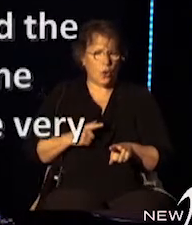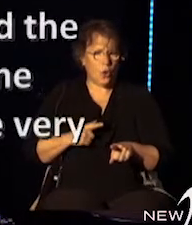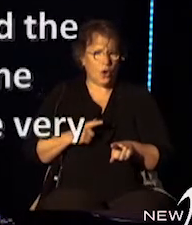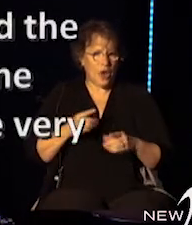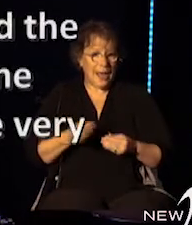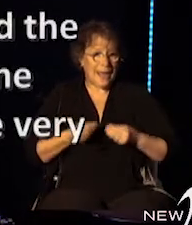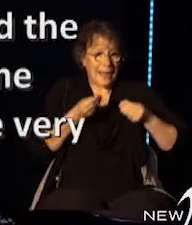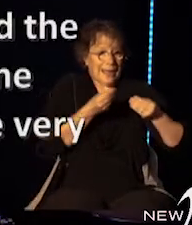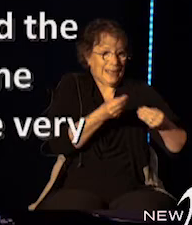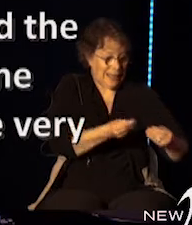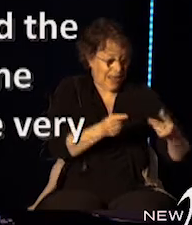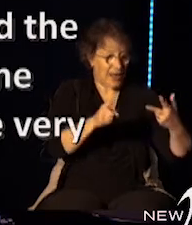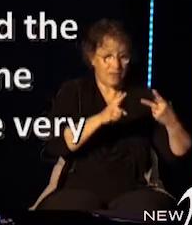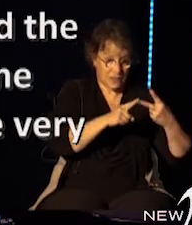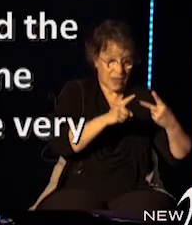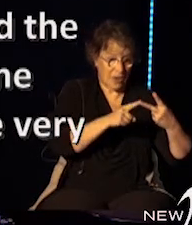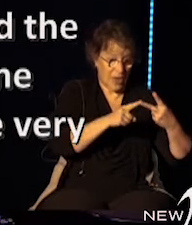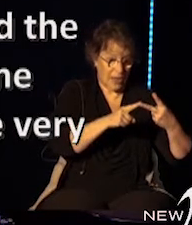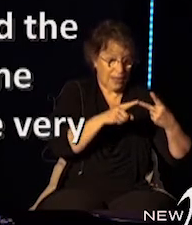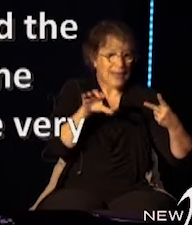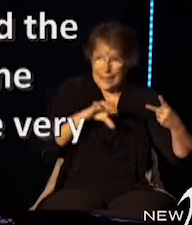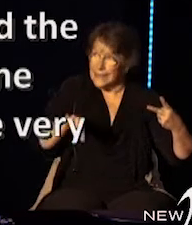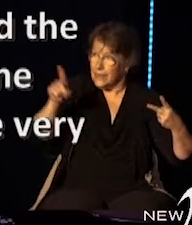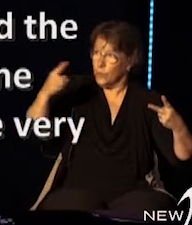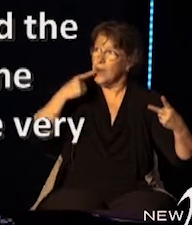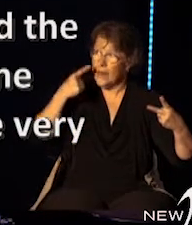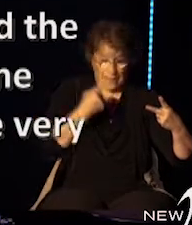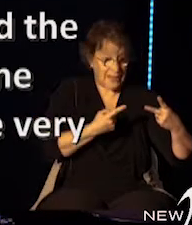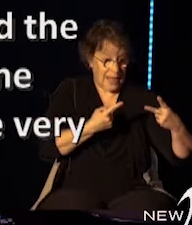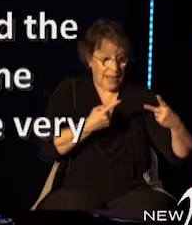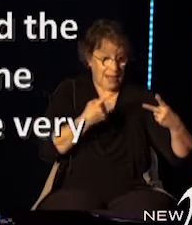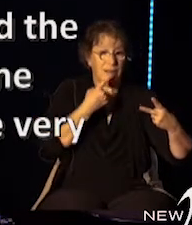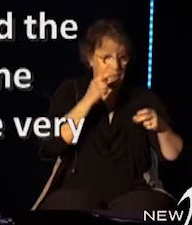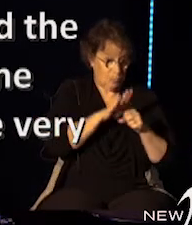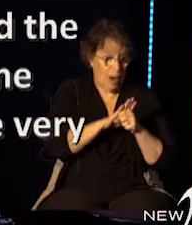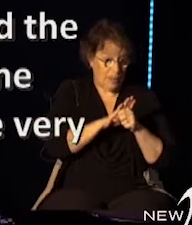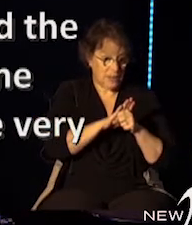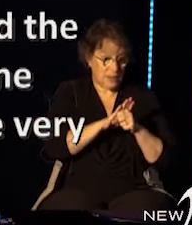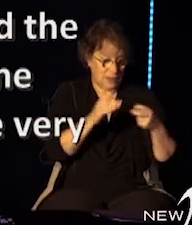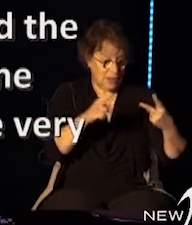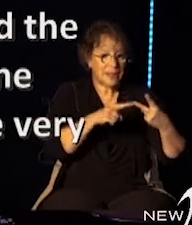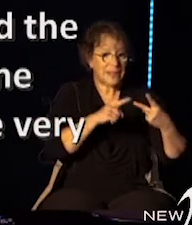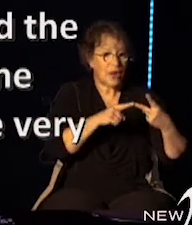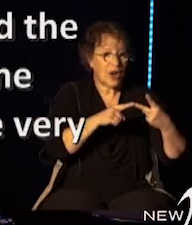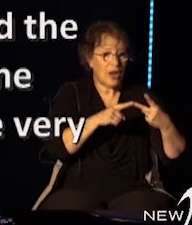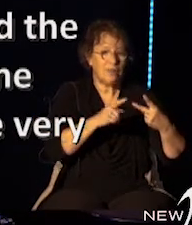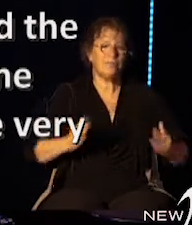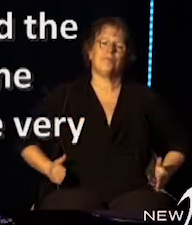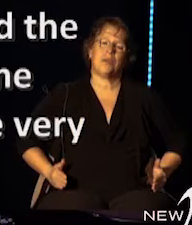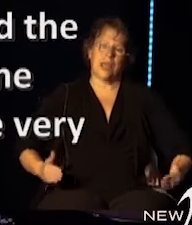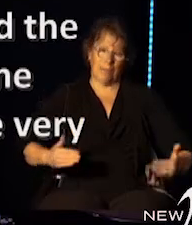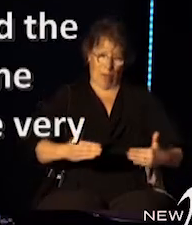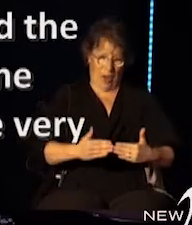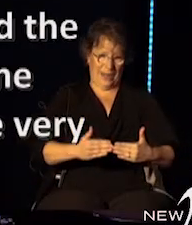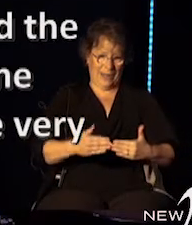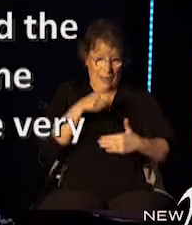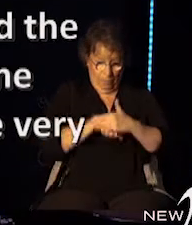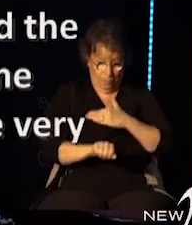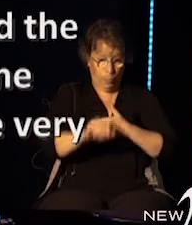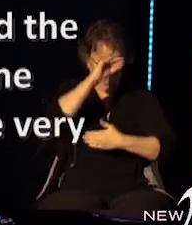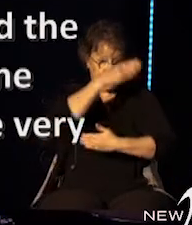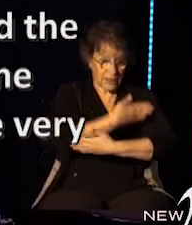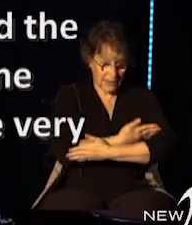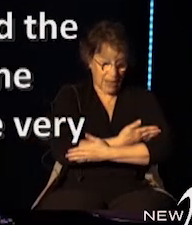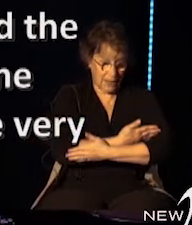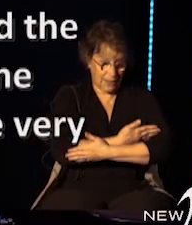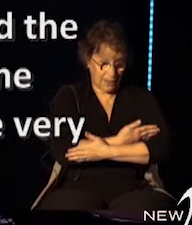had said, and the Lord did for Sarah what he had promised. Sarah became pregnant and bore a son to Abraham in his